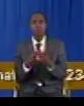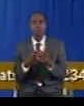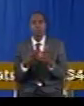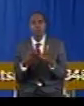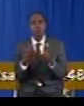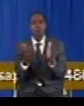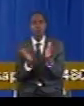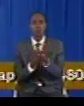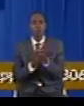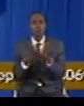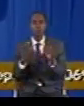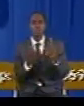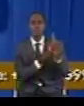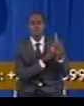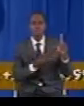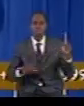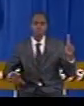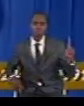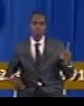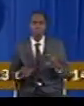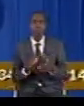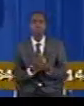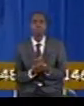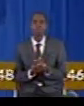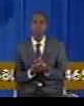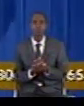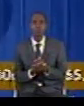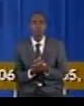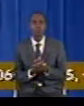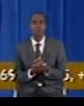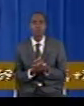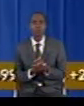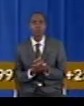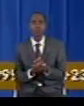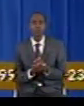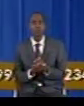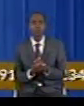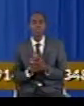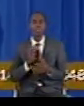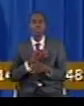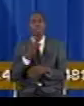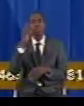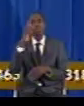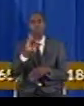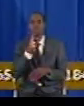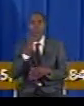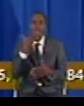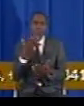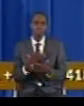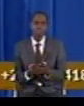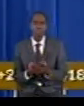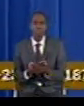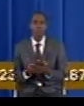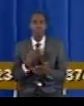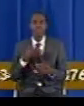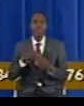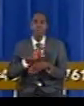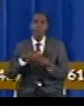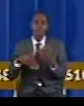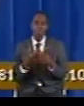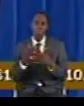Praise the Lord! Our God is good. And in all the